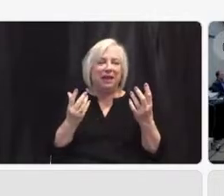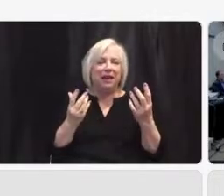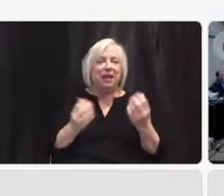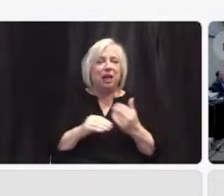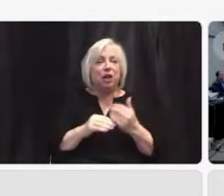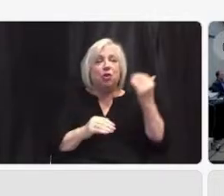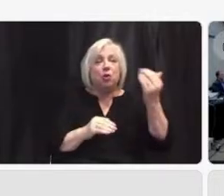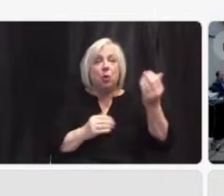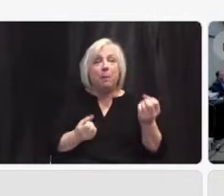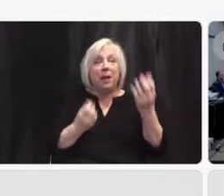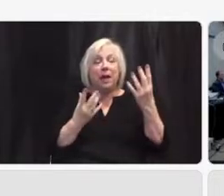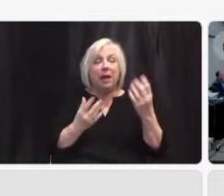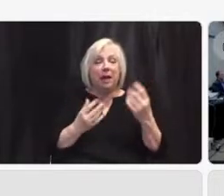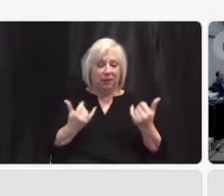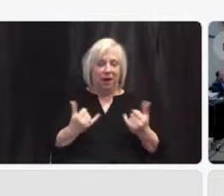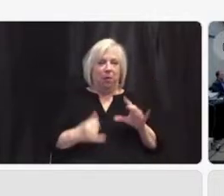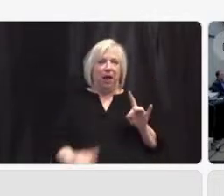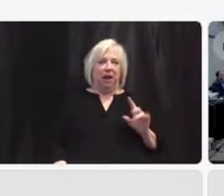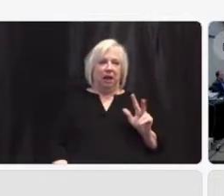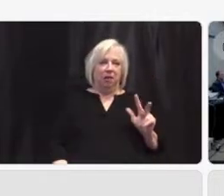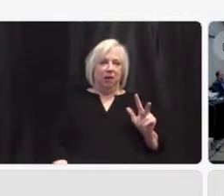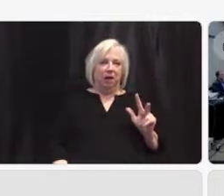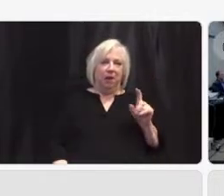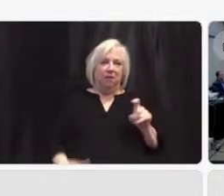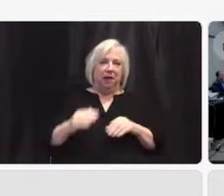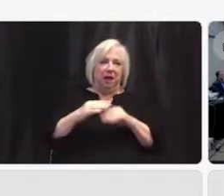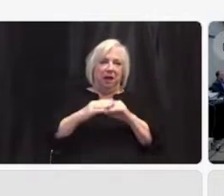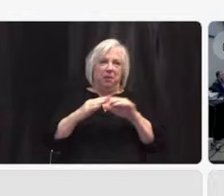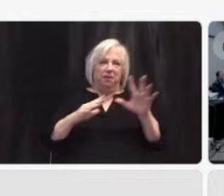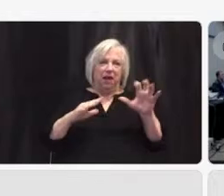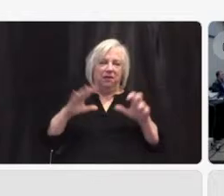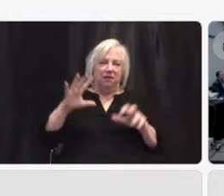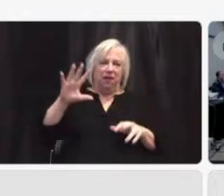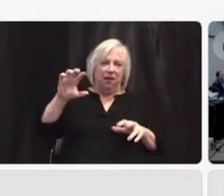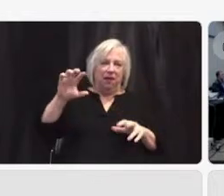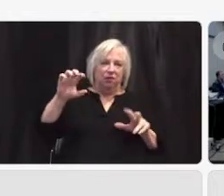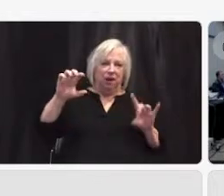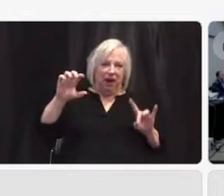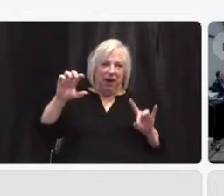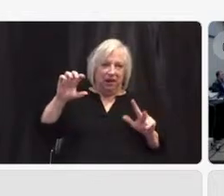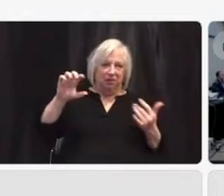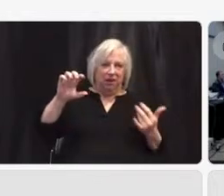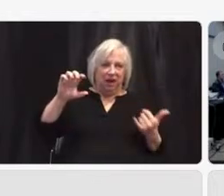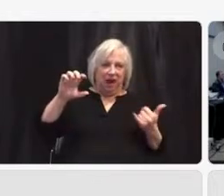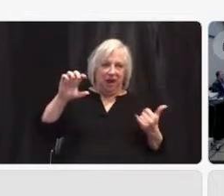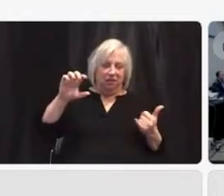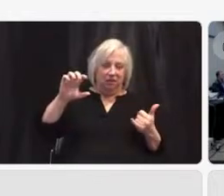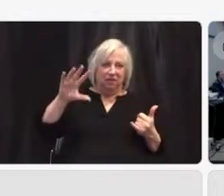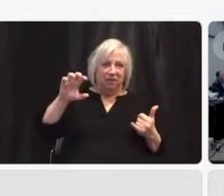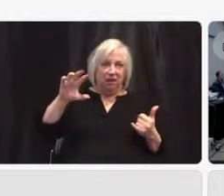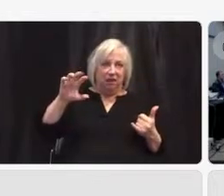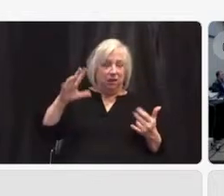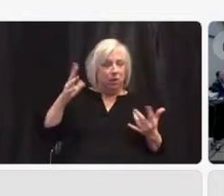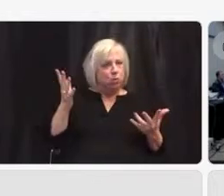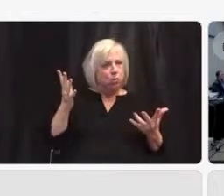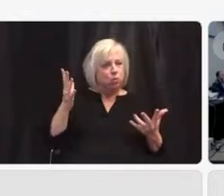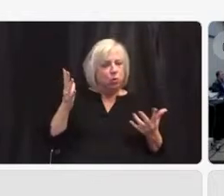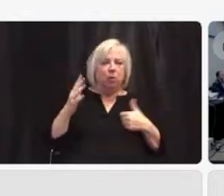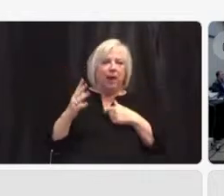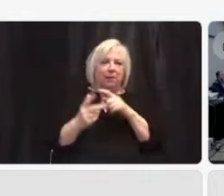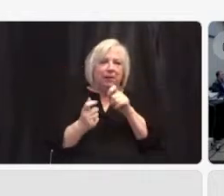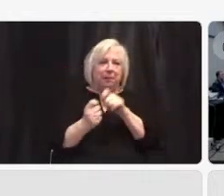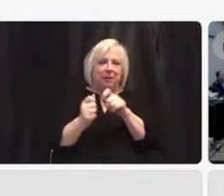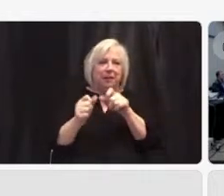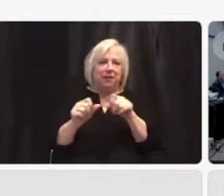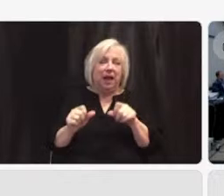we're at 83 and we have to get to 500, and, we have certain areas